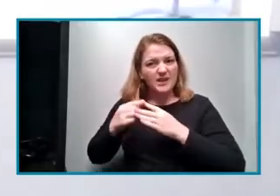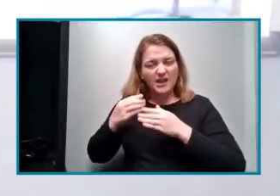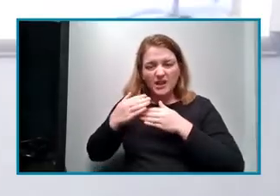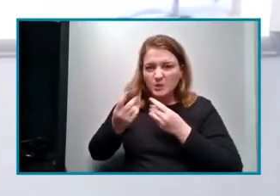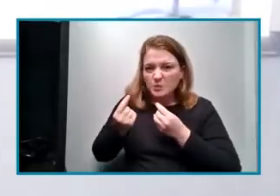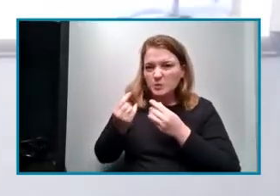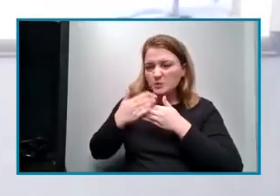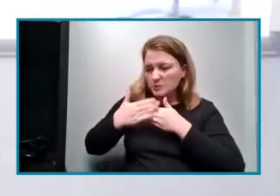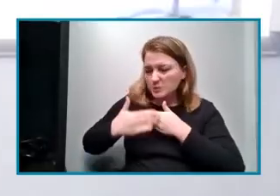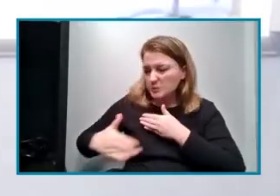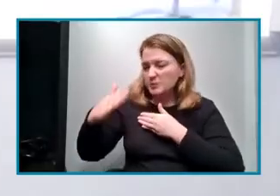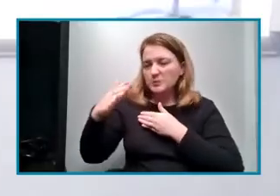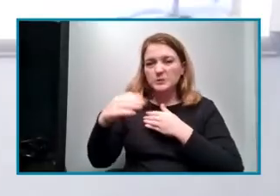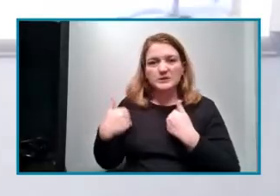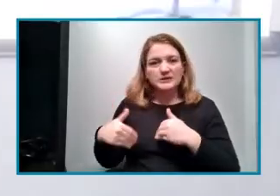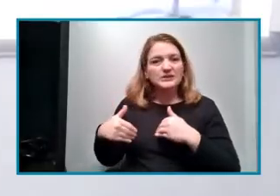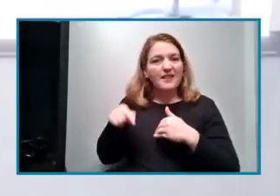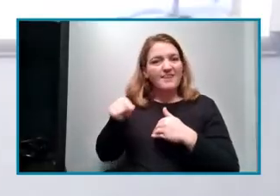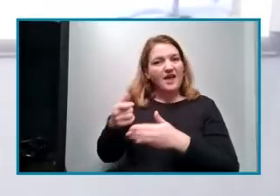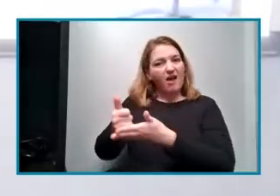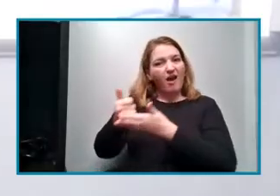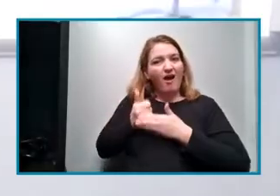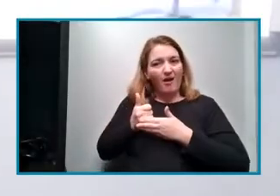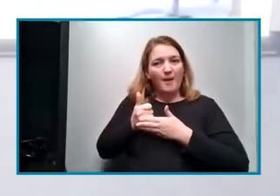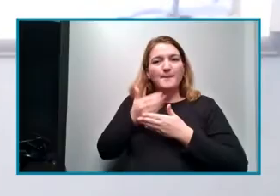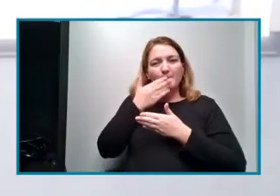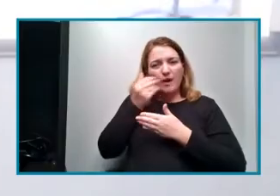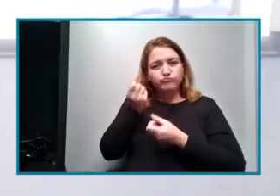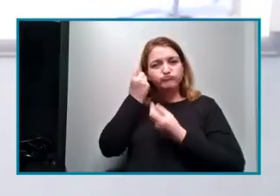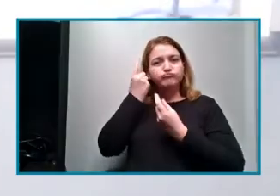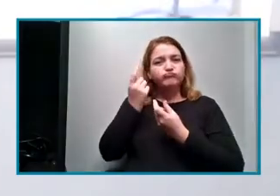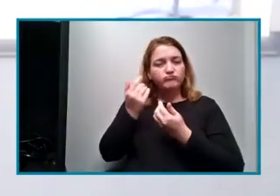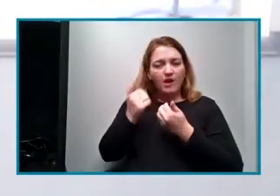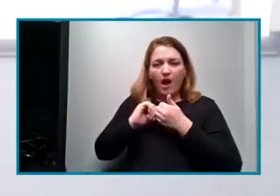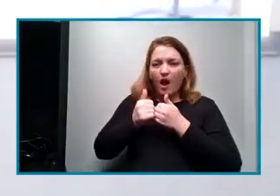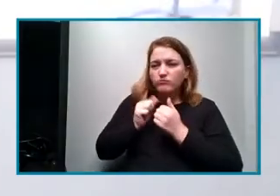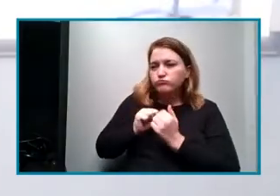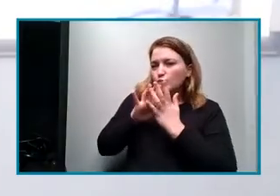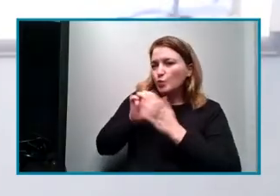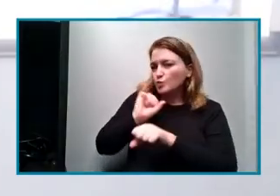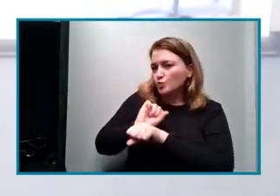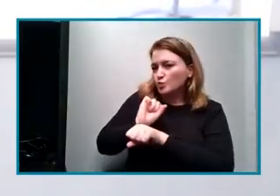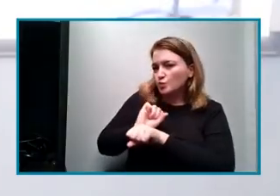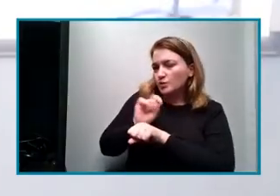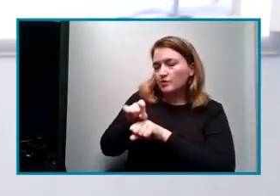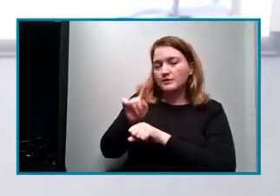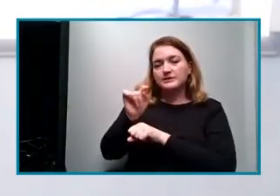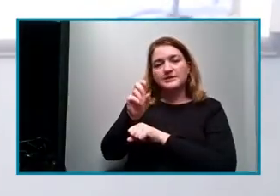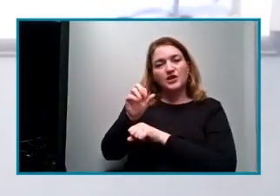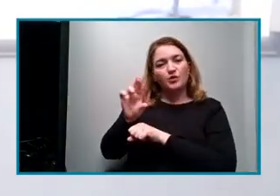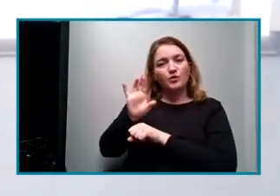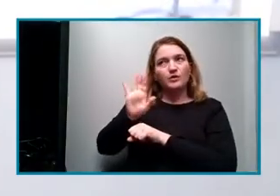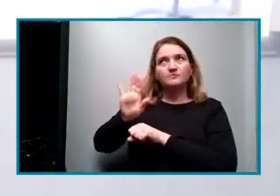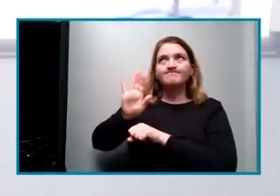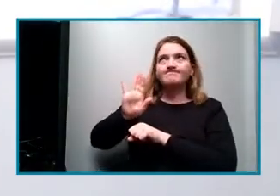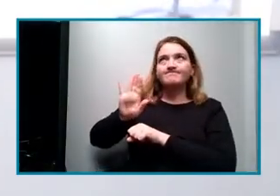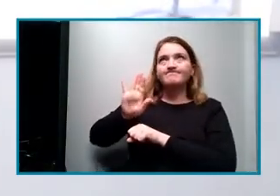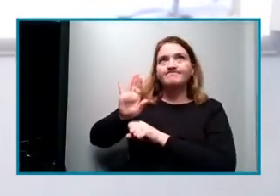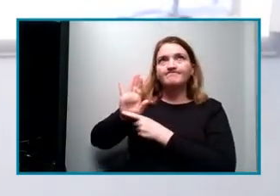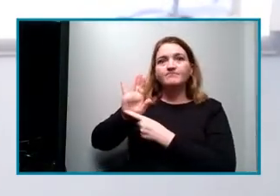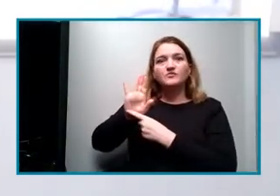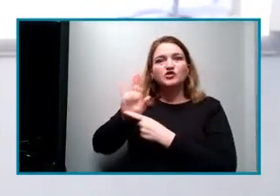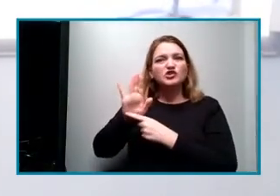step into this role with So Say We All, it really allows us a very focused and she's an insider with an